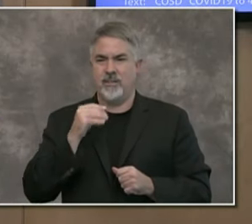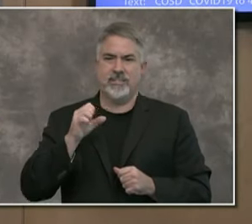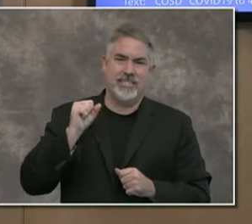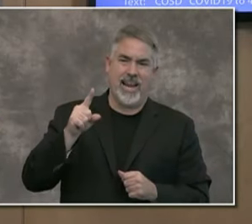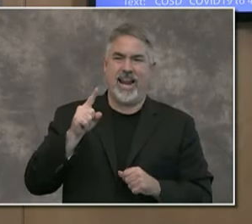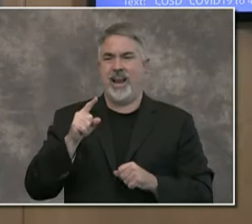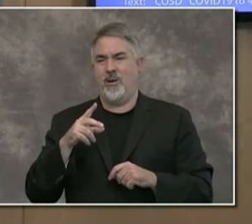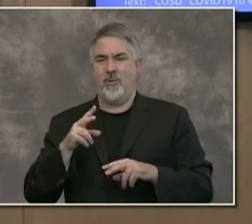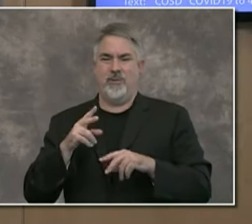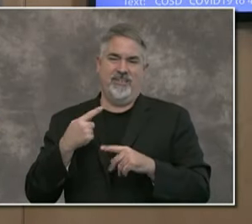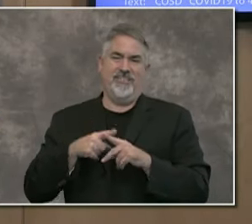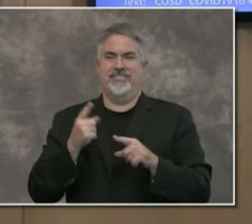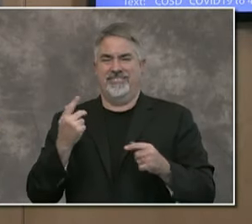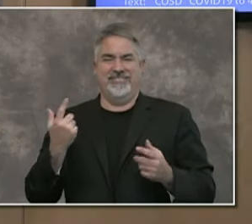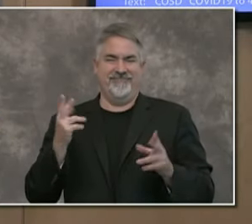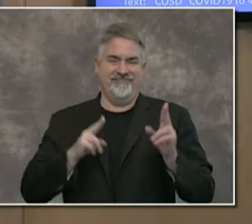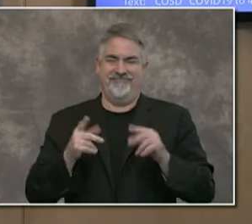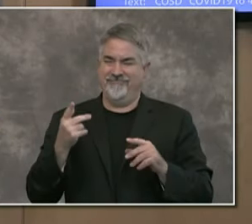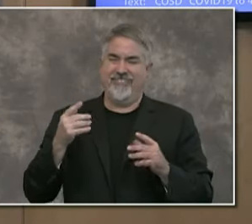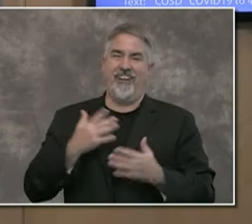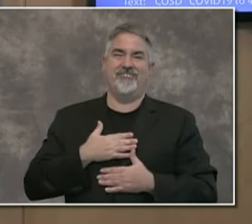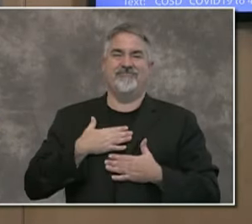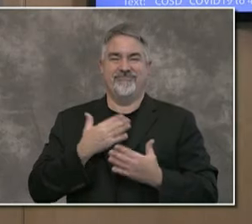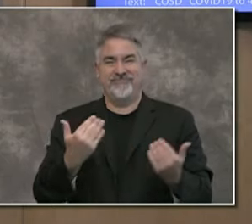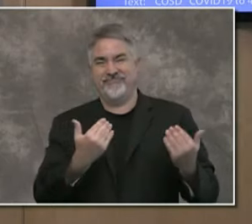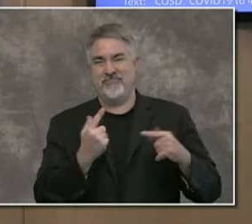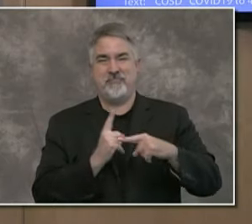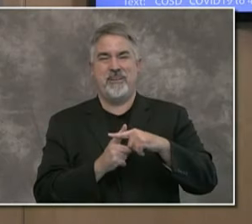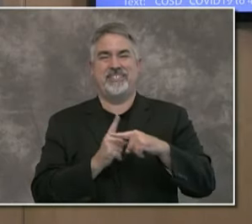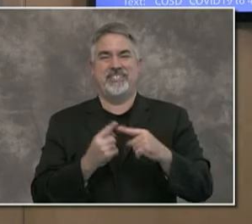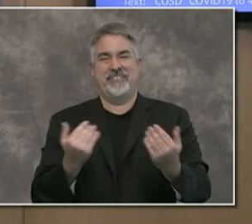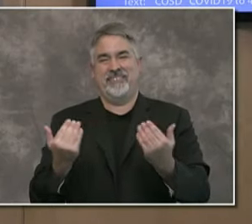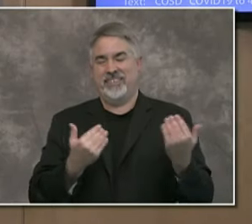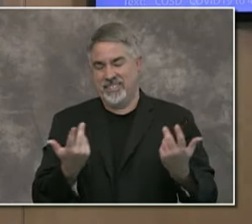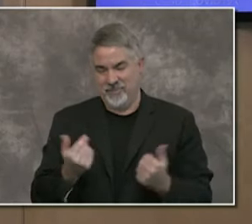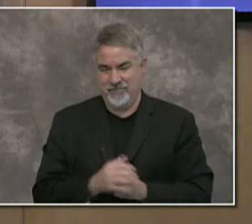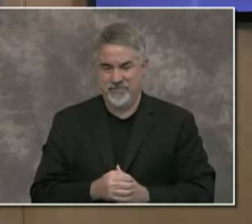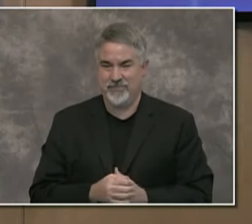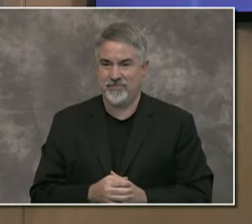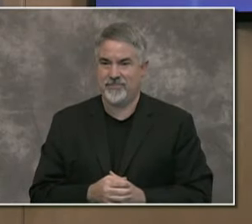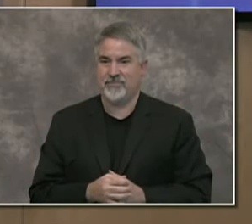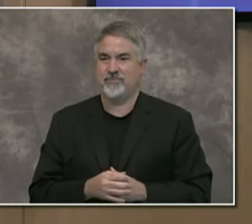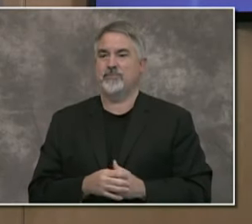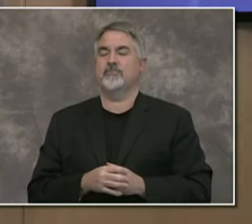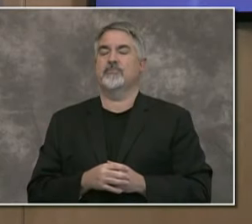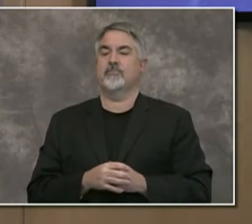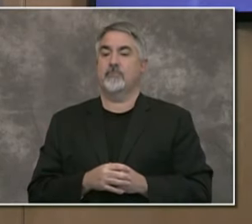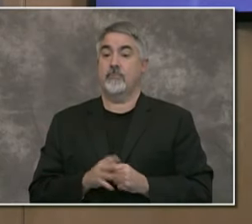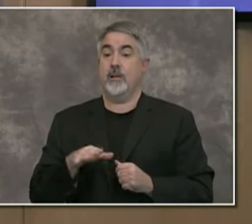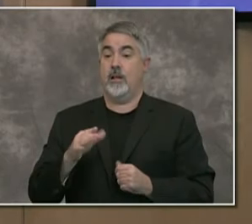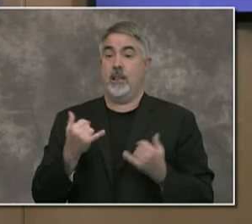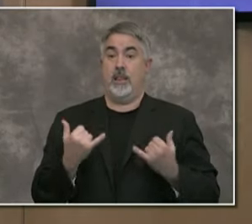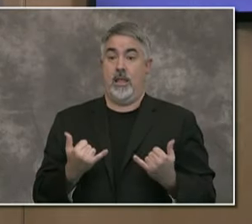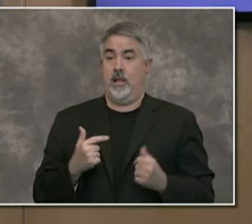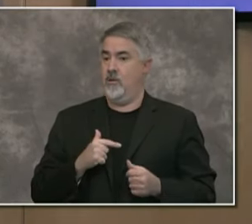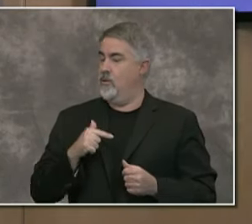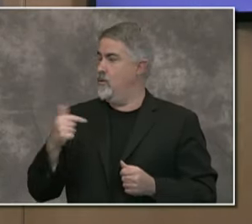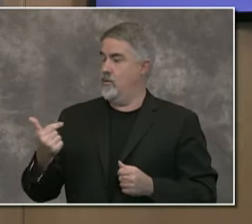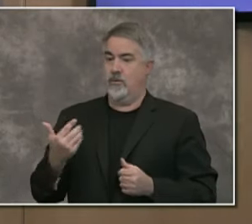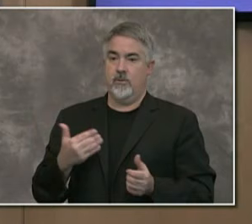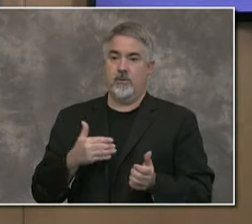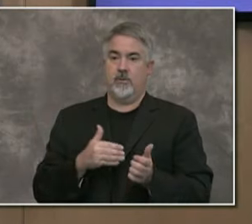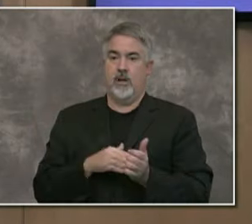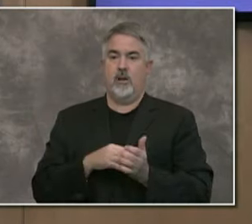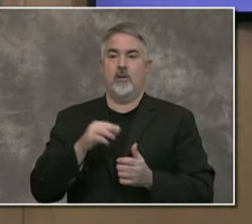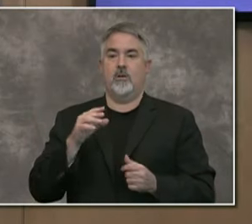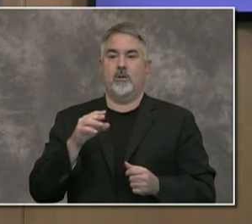community solidarity and community action to try and tackle the challenges we face. With that, I will turn it over to Dr. Wilma Wooten for our